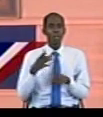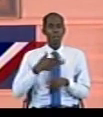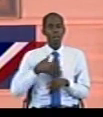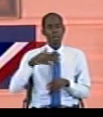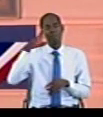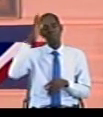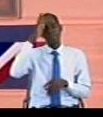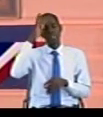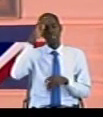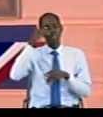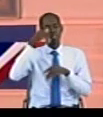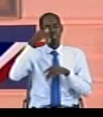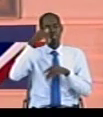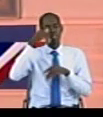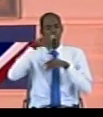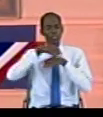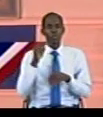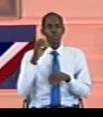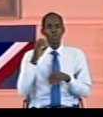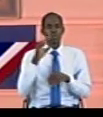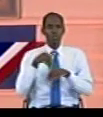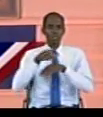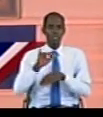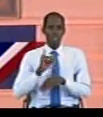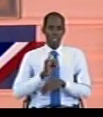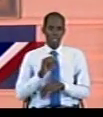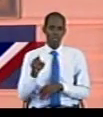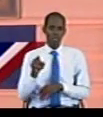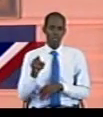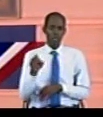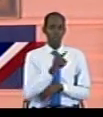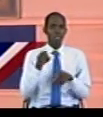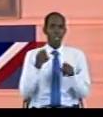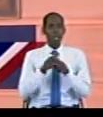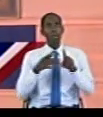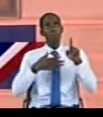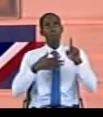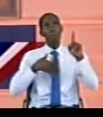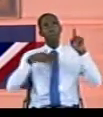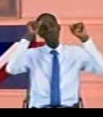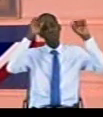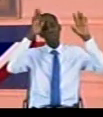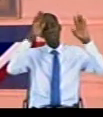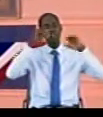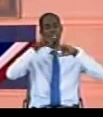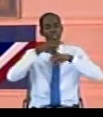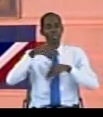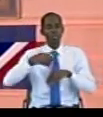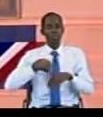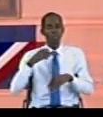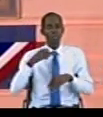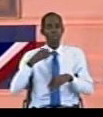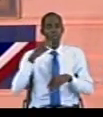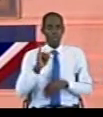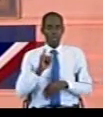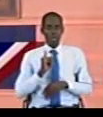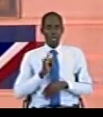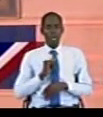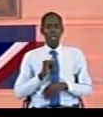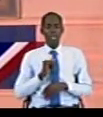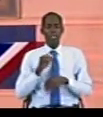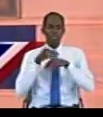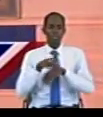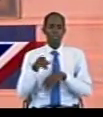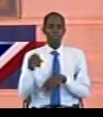even so send I you. As my Father hath sent me, even so send I you.